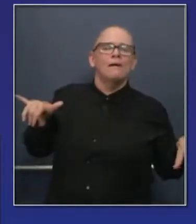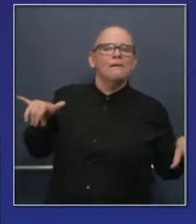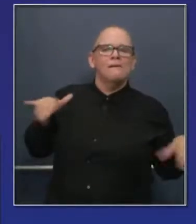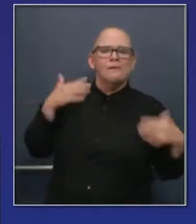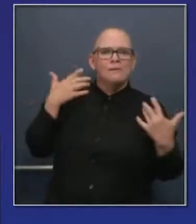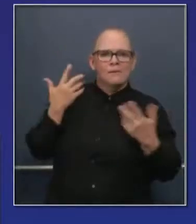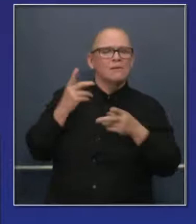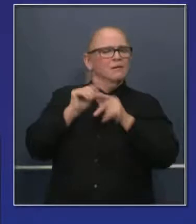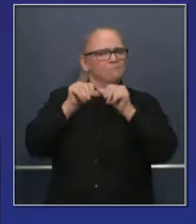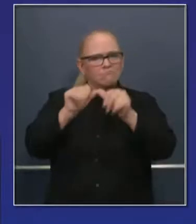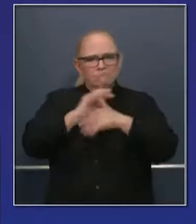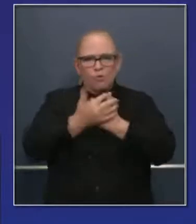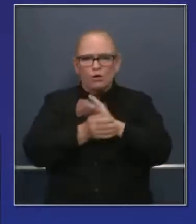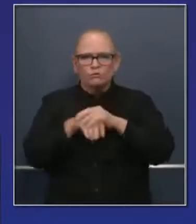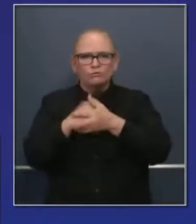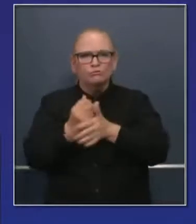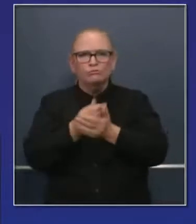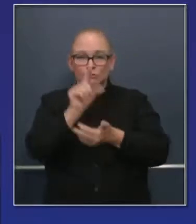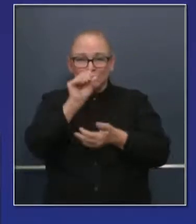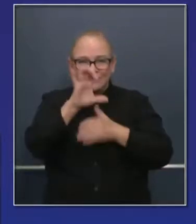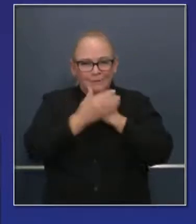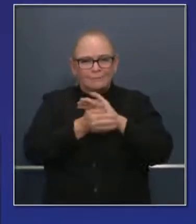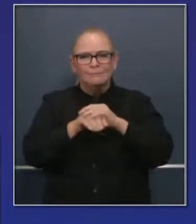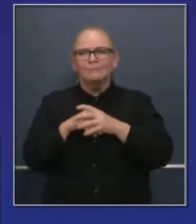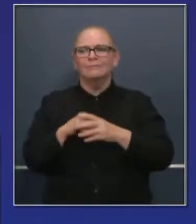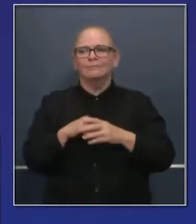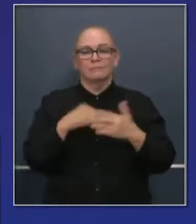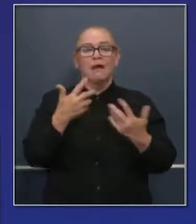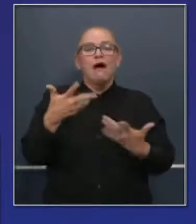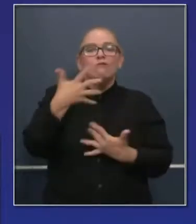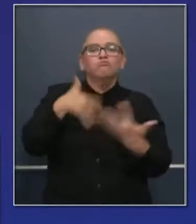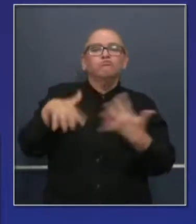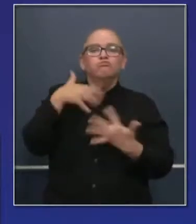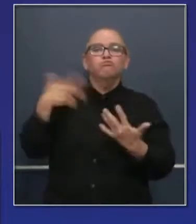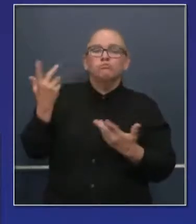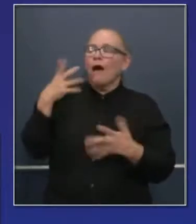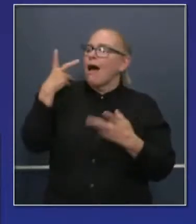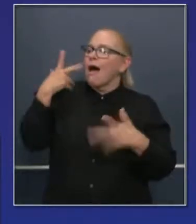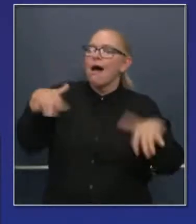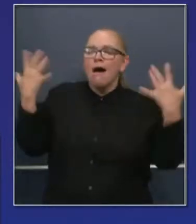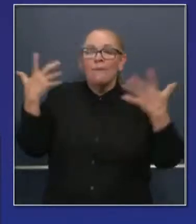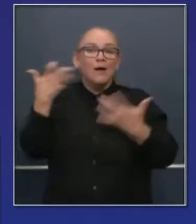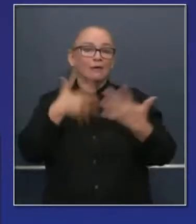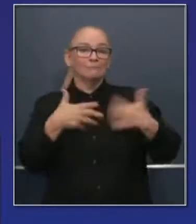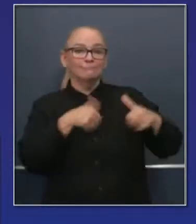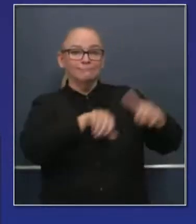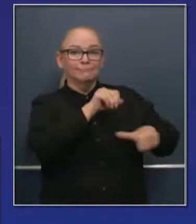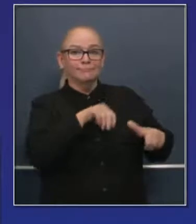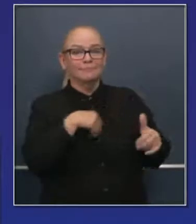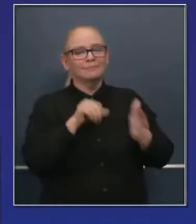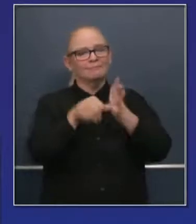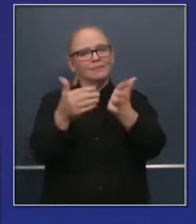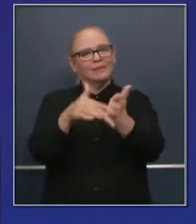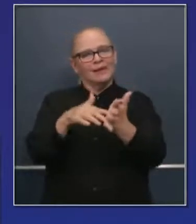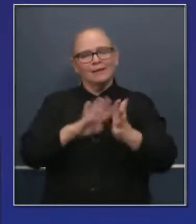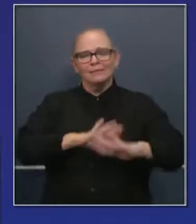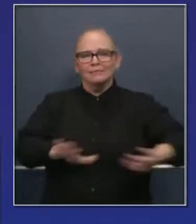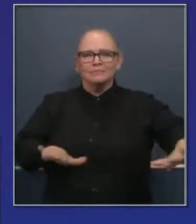more broadly and minimize mixing. I just want to reinforce this. It needs to be reinforced even